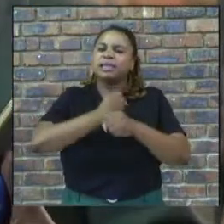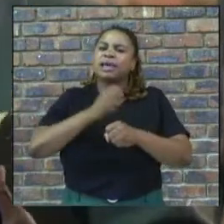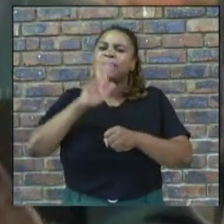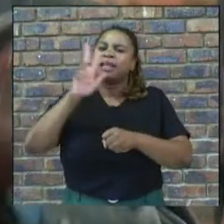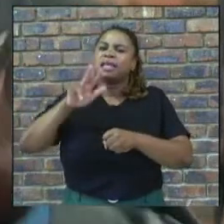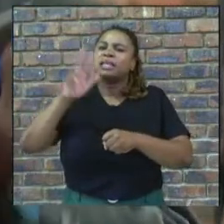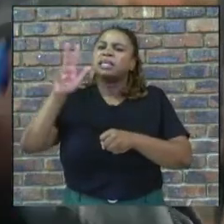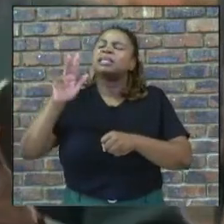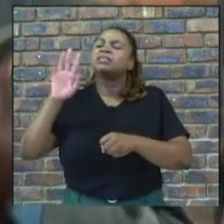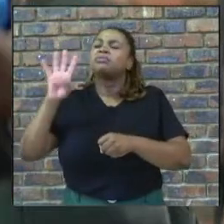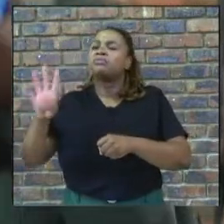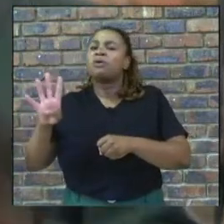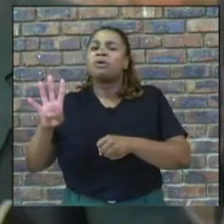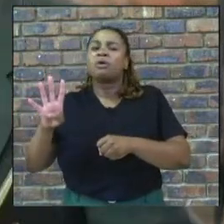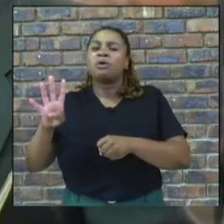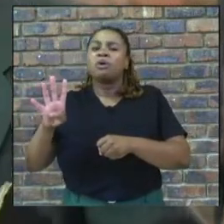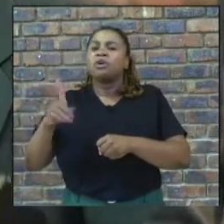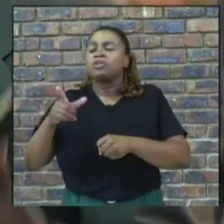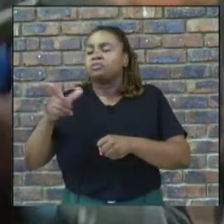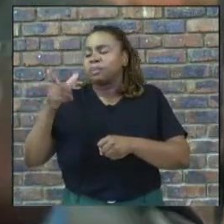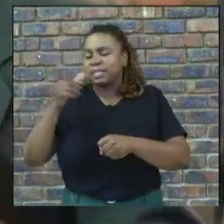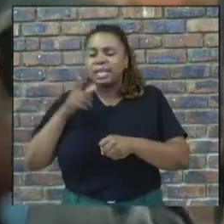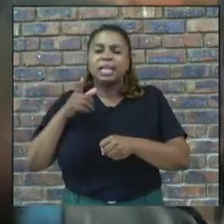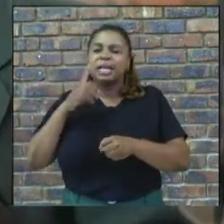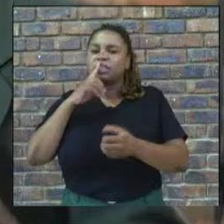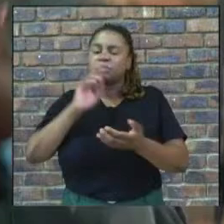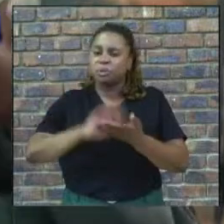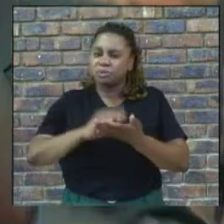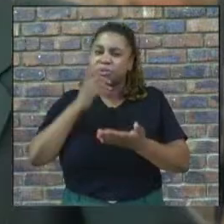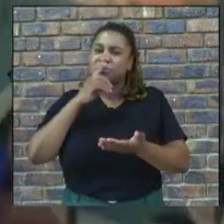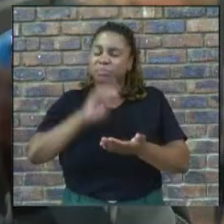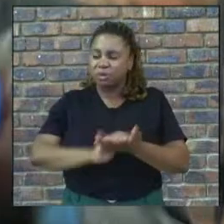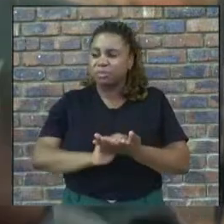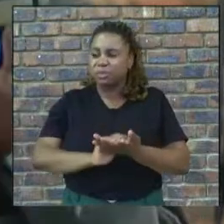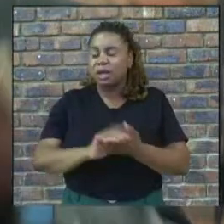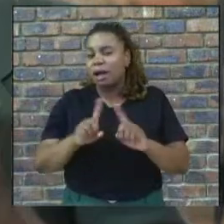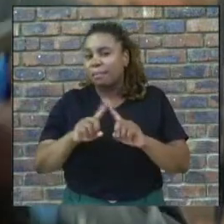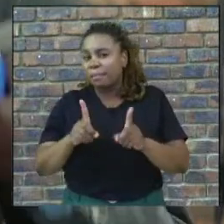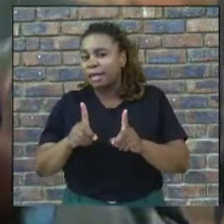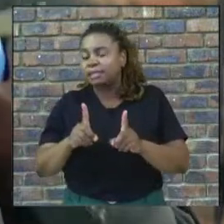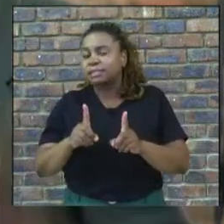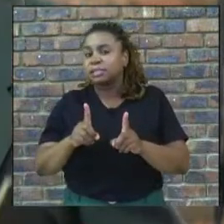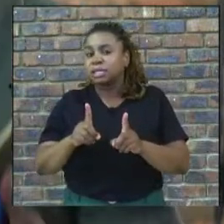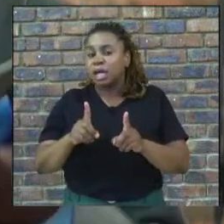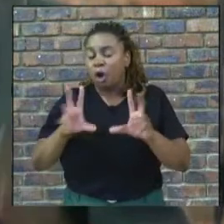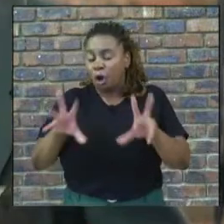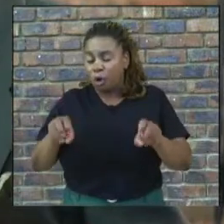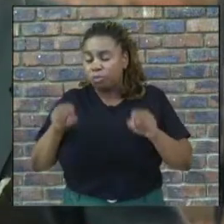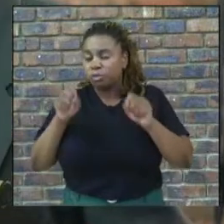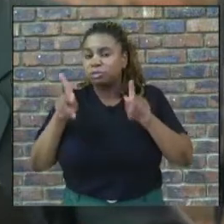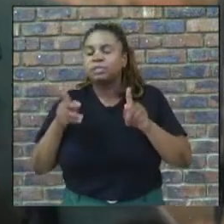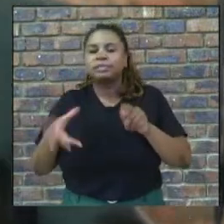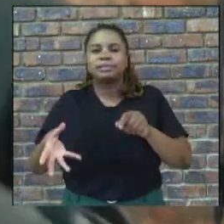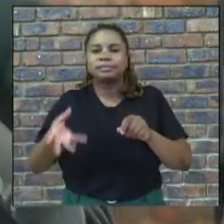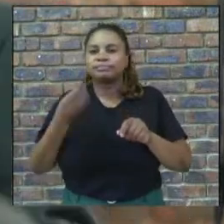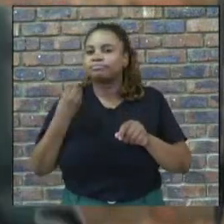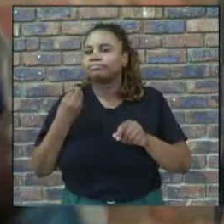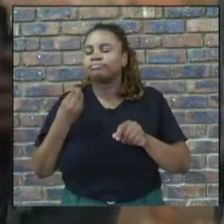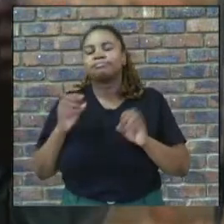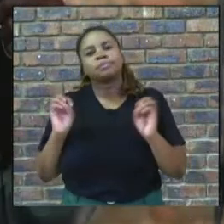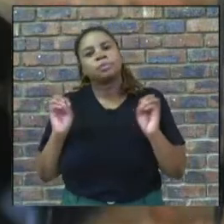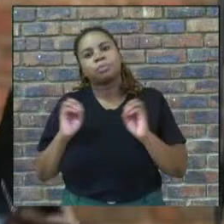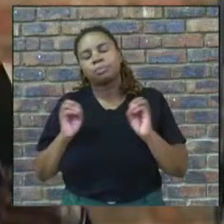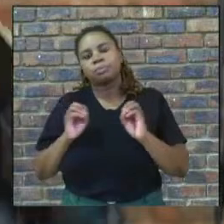practically, when we come to your offices, we don't get the opportunities you are telling us about today. So